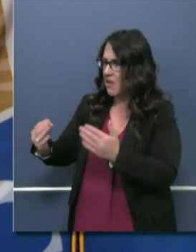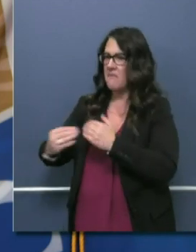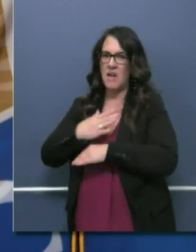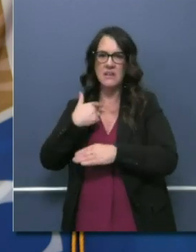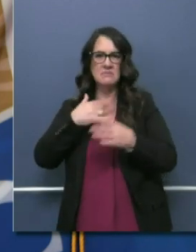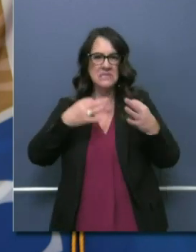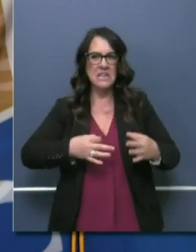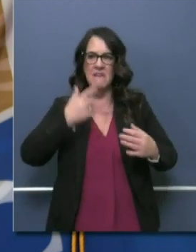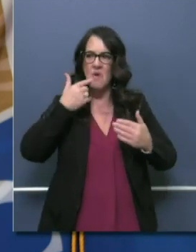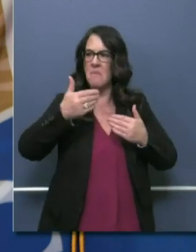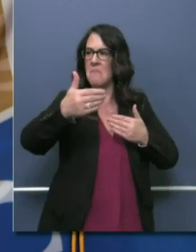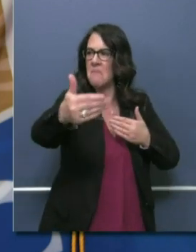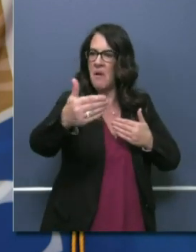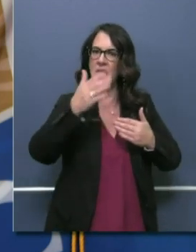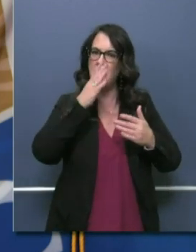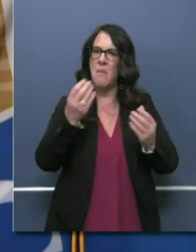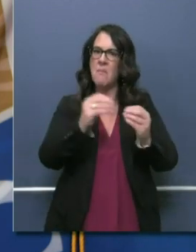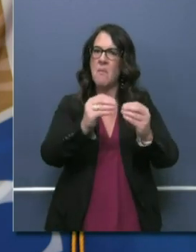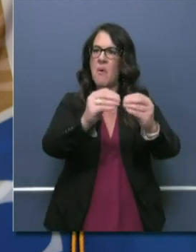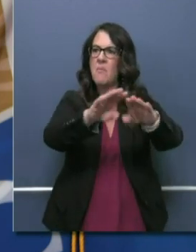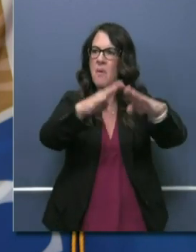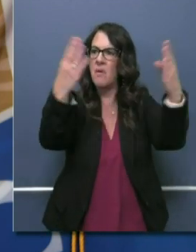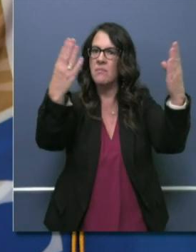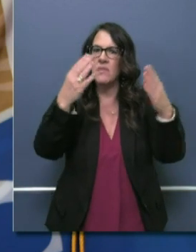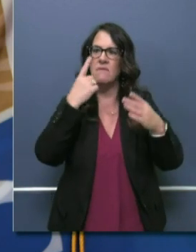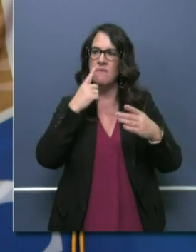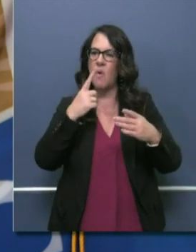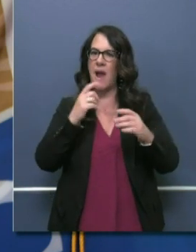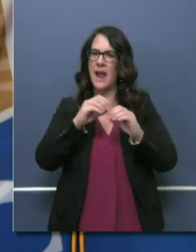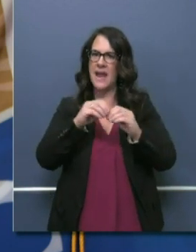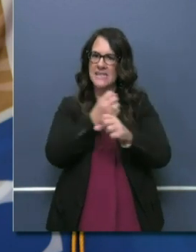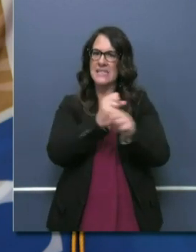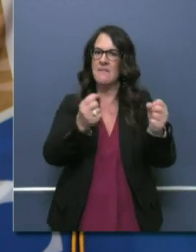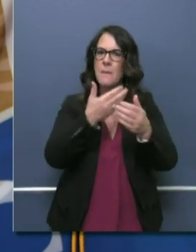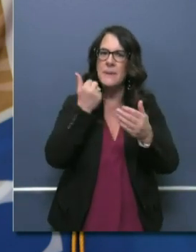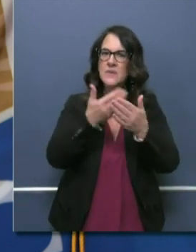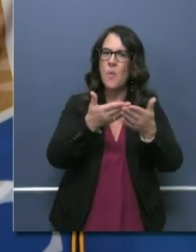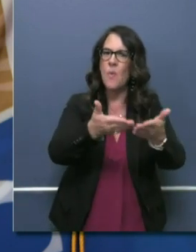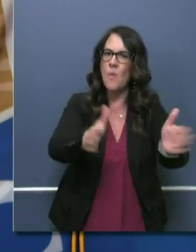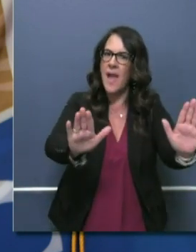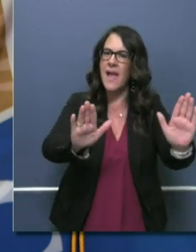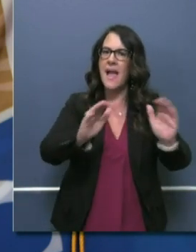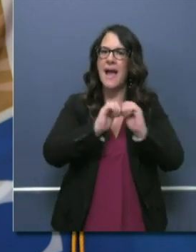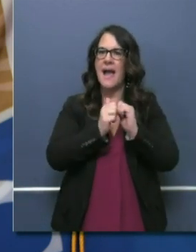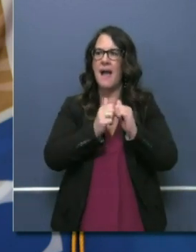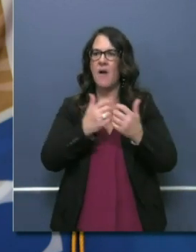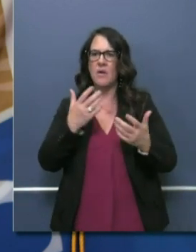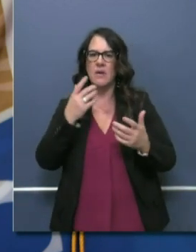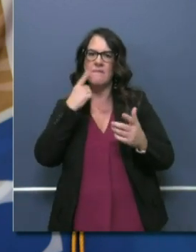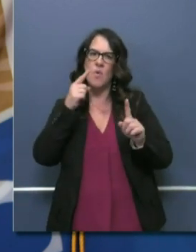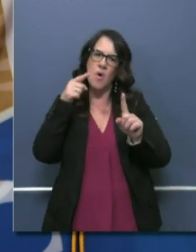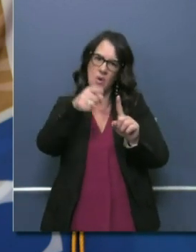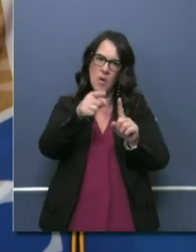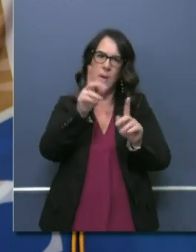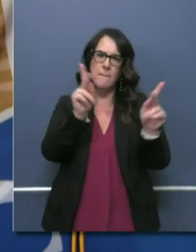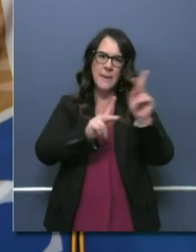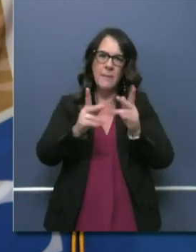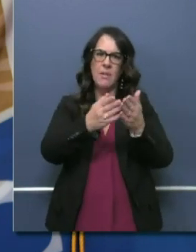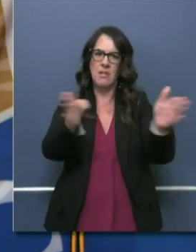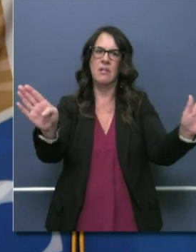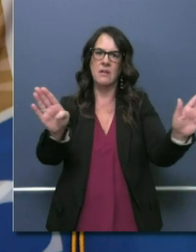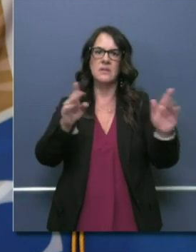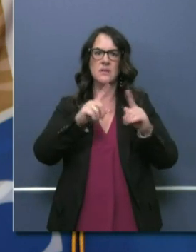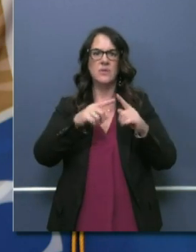with transparency and ultimately accountability to the public health. And I want to just thank you all, as